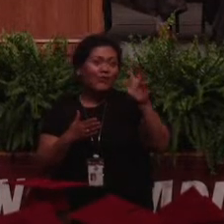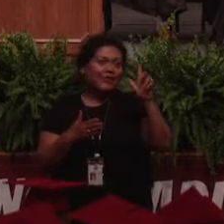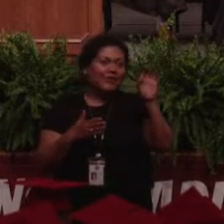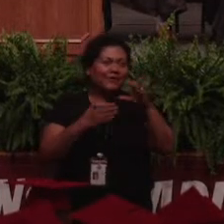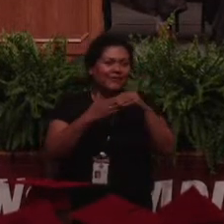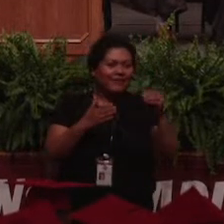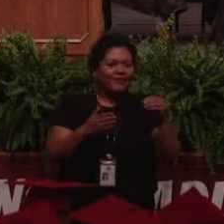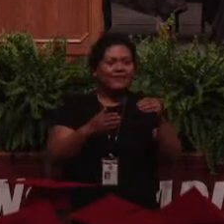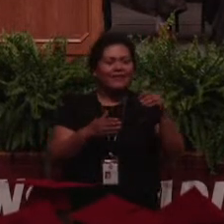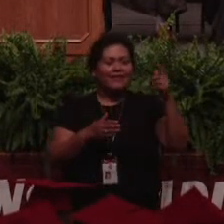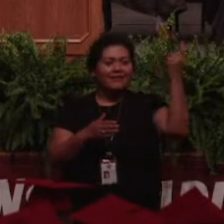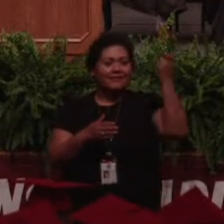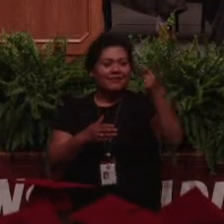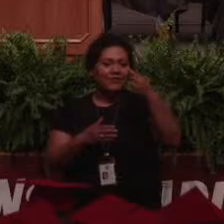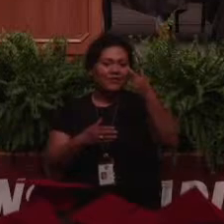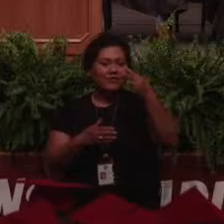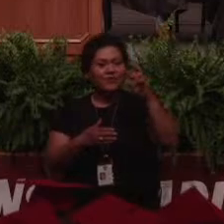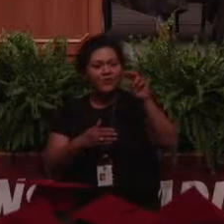$227,430 in grant money,